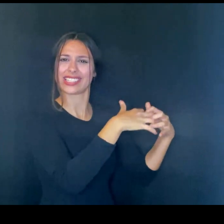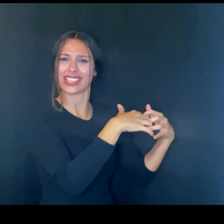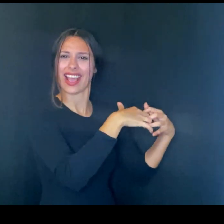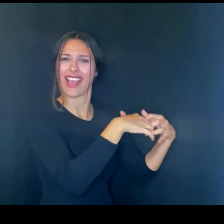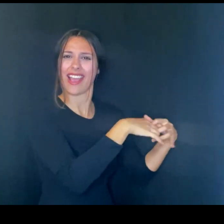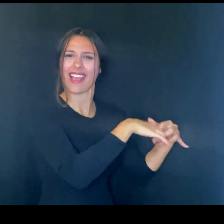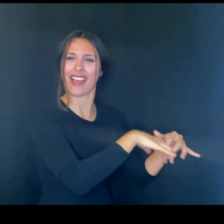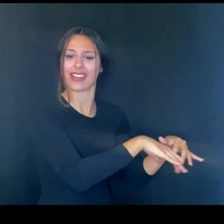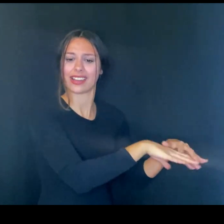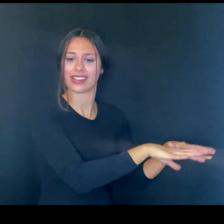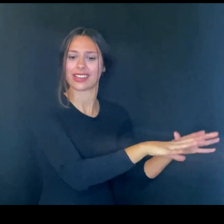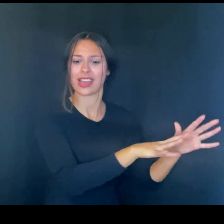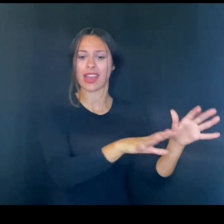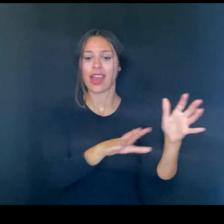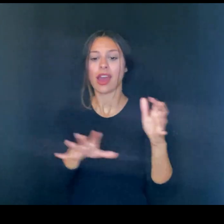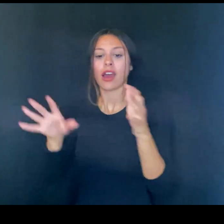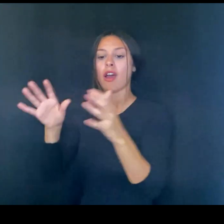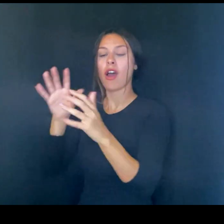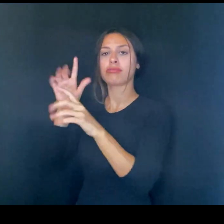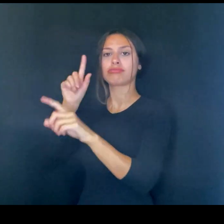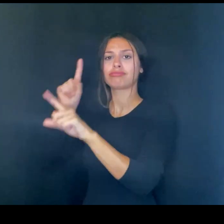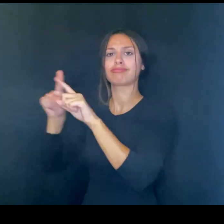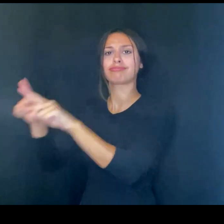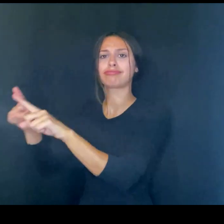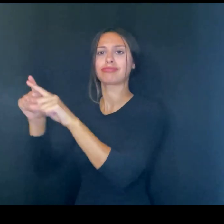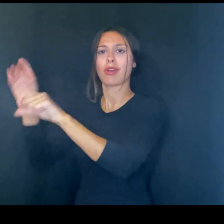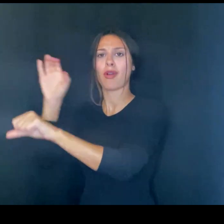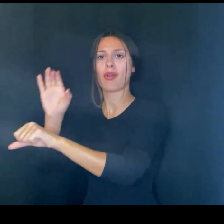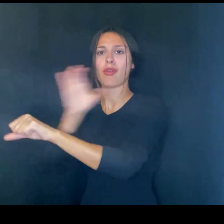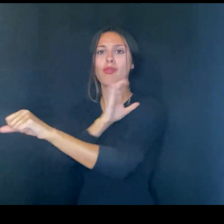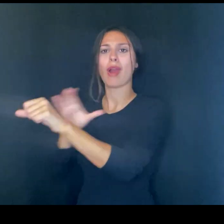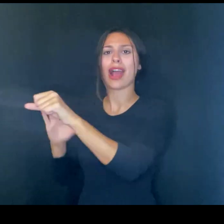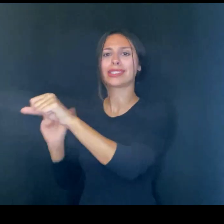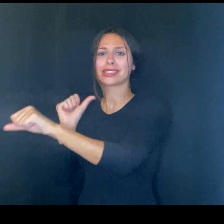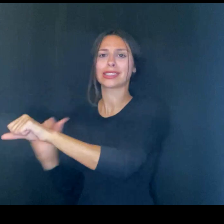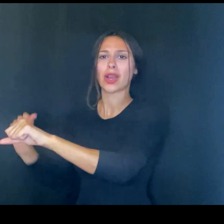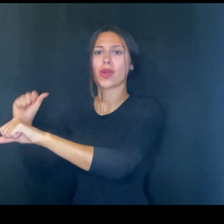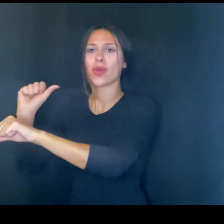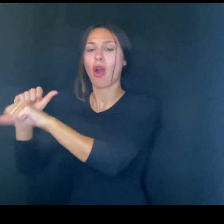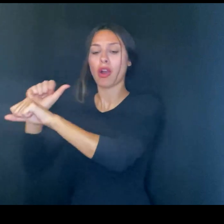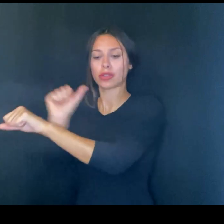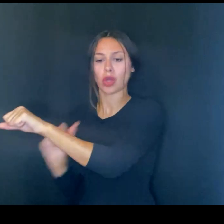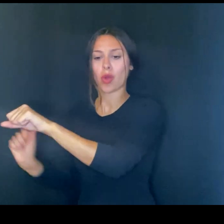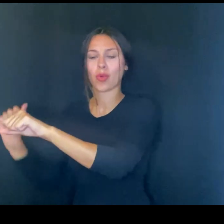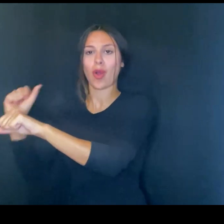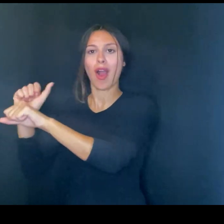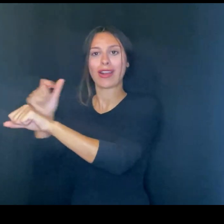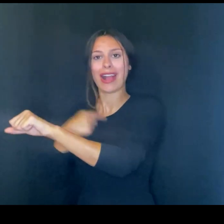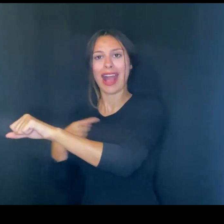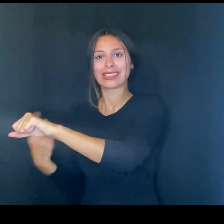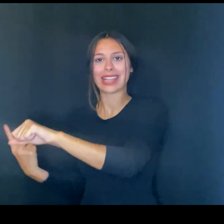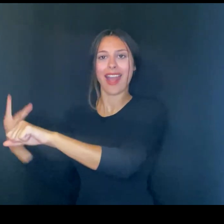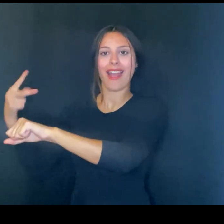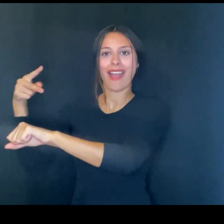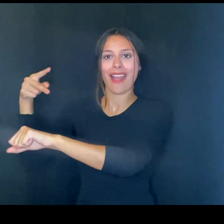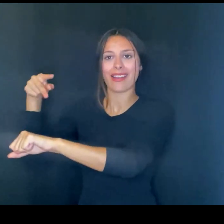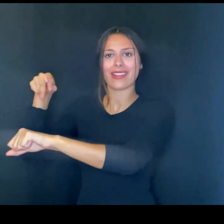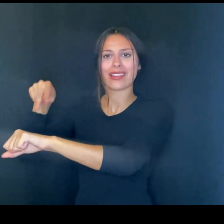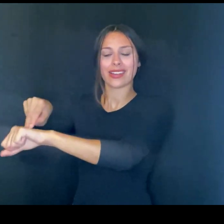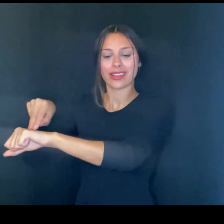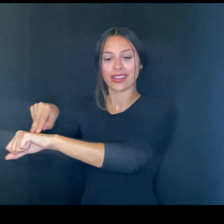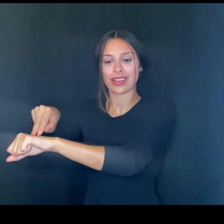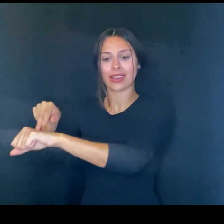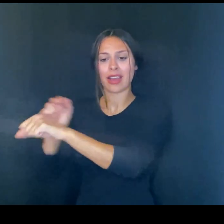sinking sand. On Christ the rock. Whatever's happening in your life. The rock I stand.